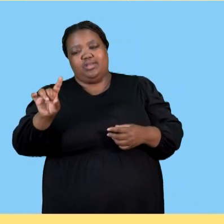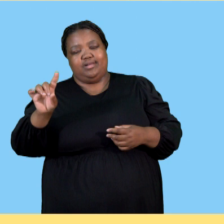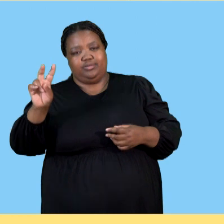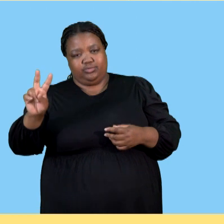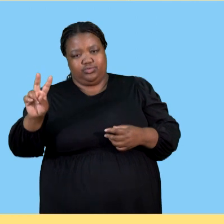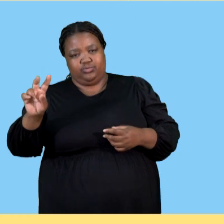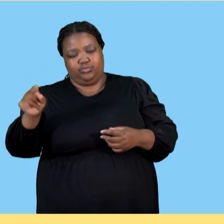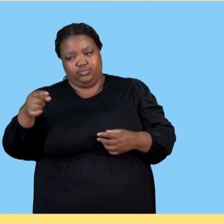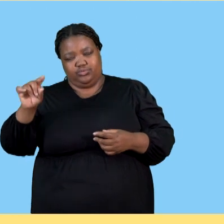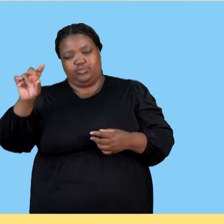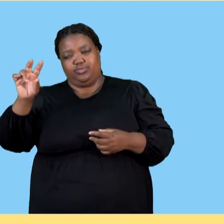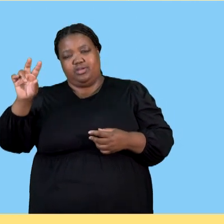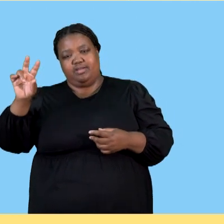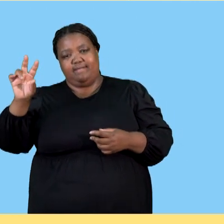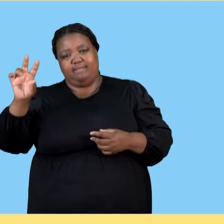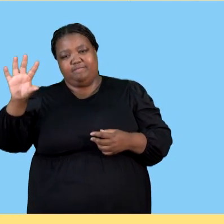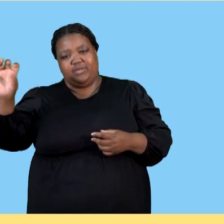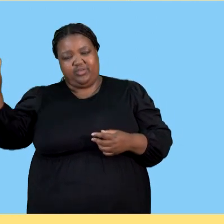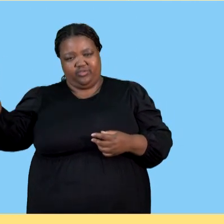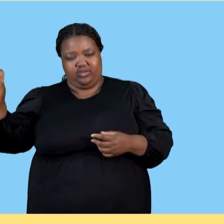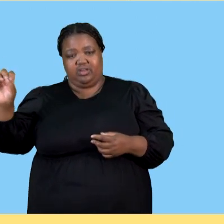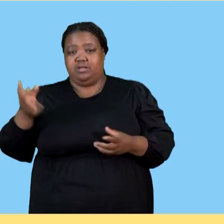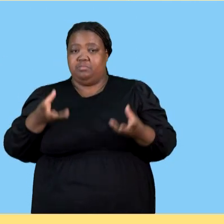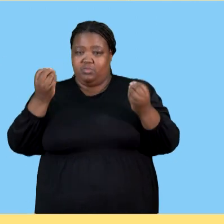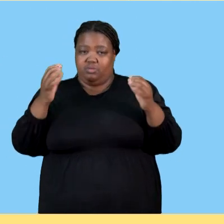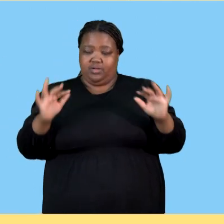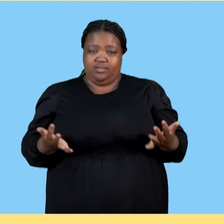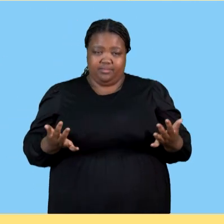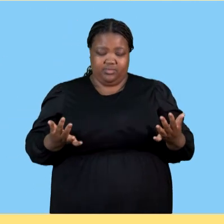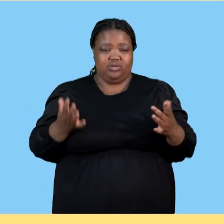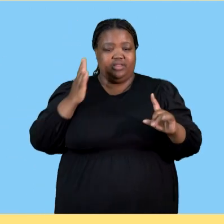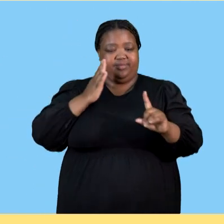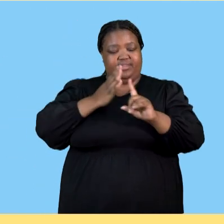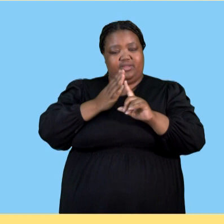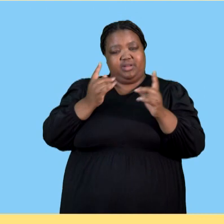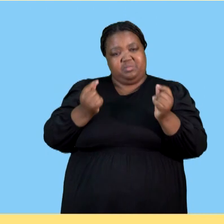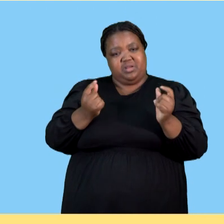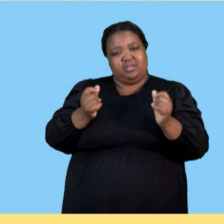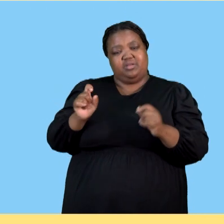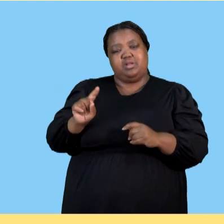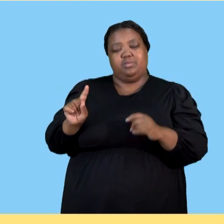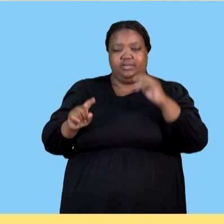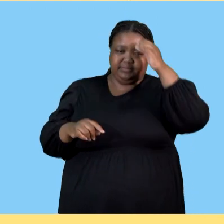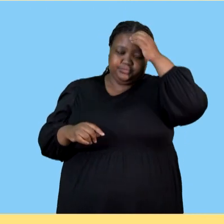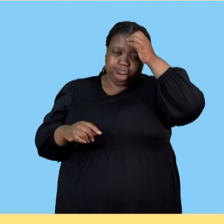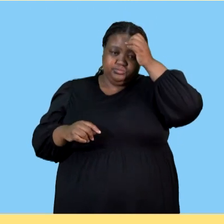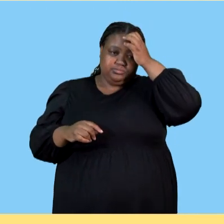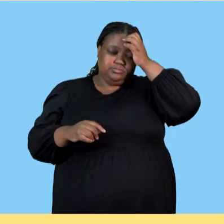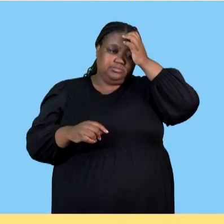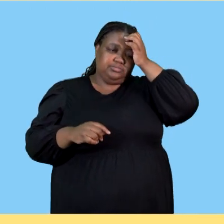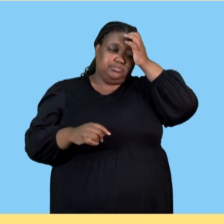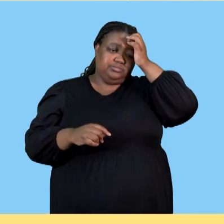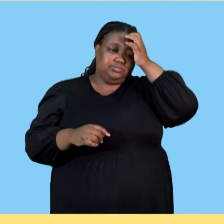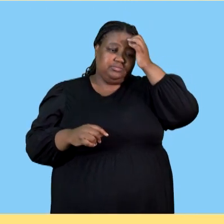212,500. So to produce 2,500 kites, the direct costs, that is your direct material